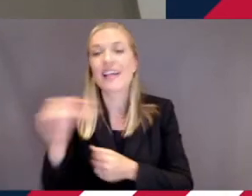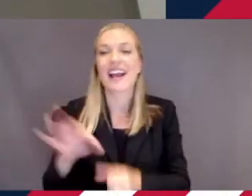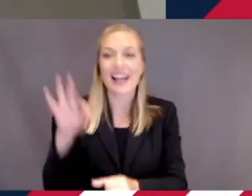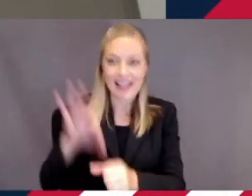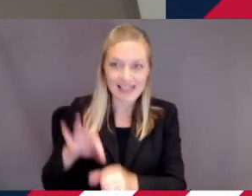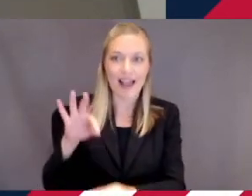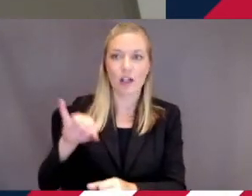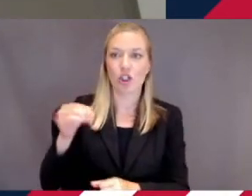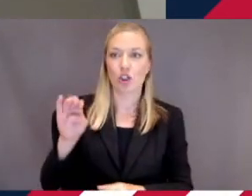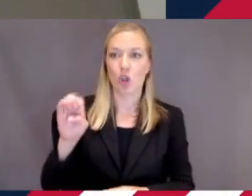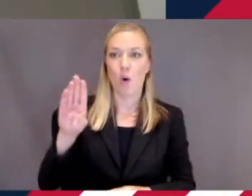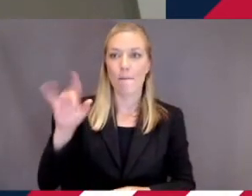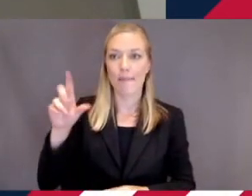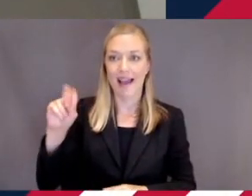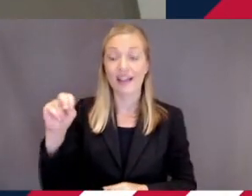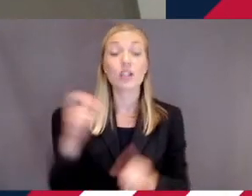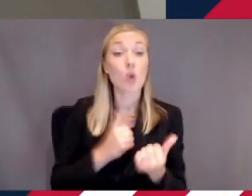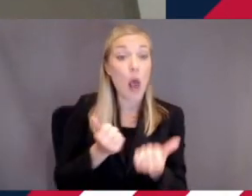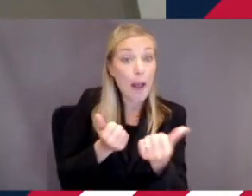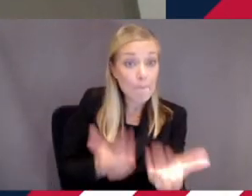table this resolution.